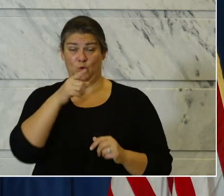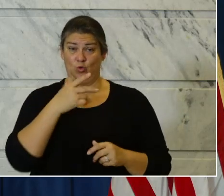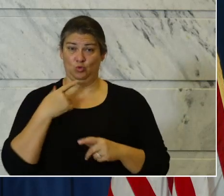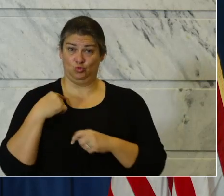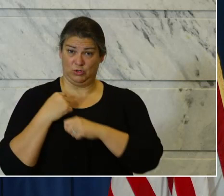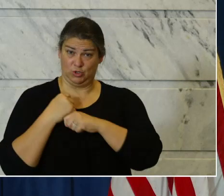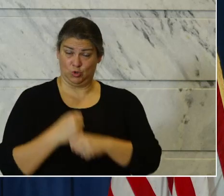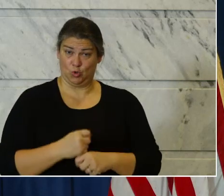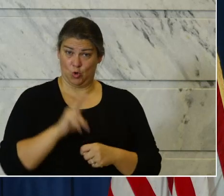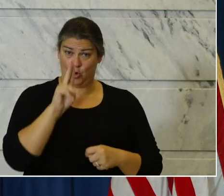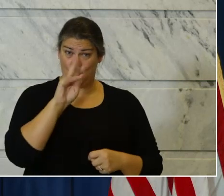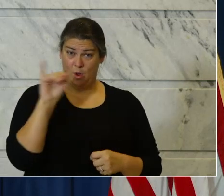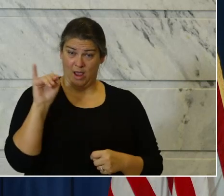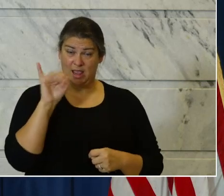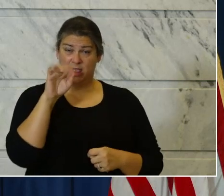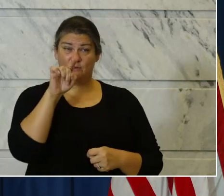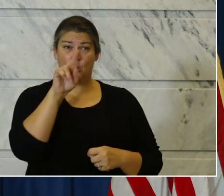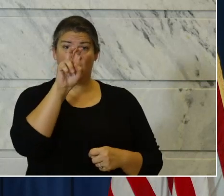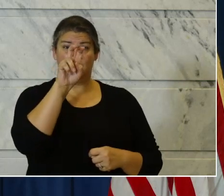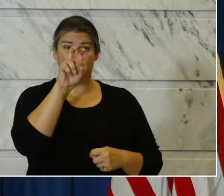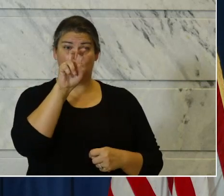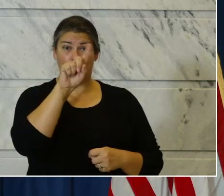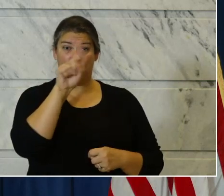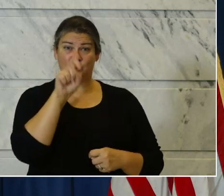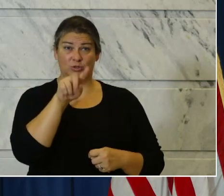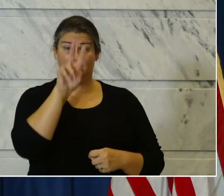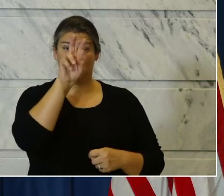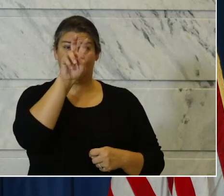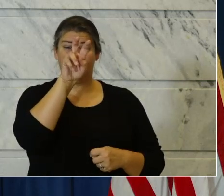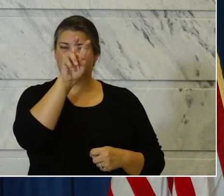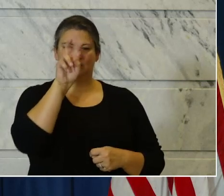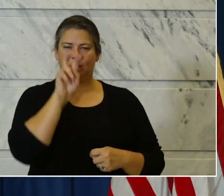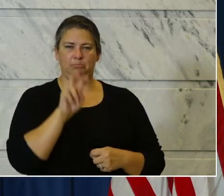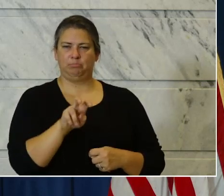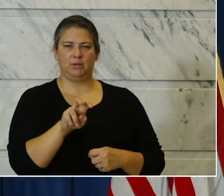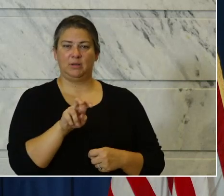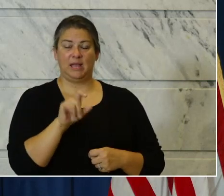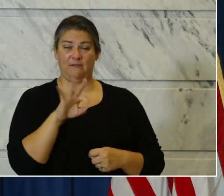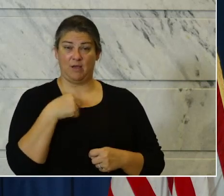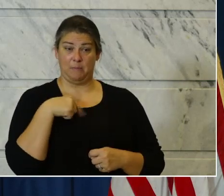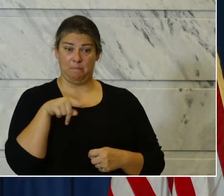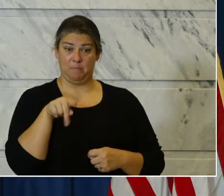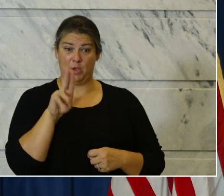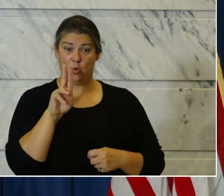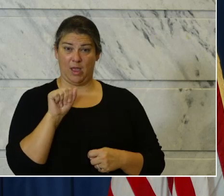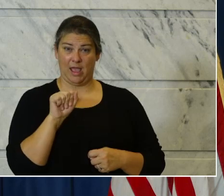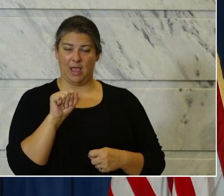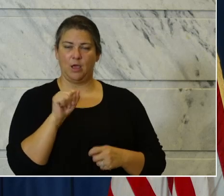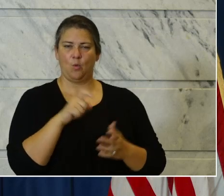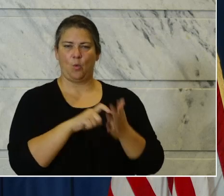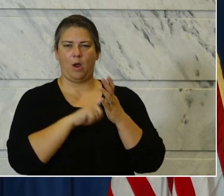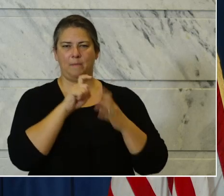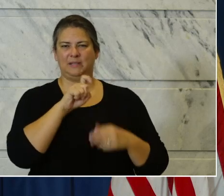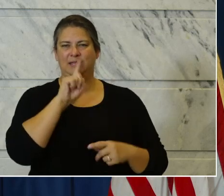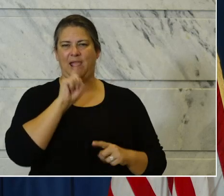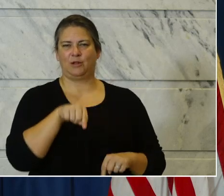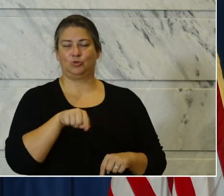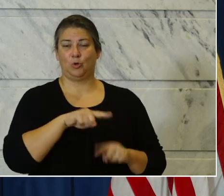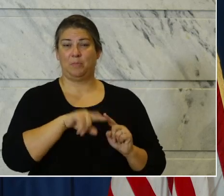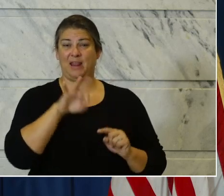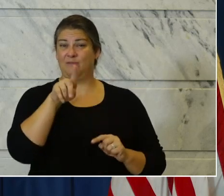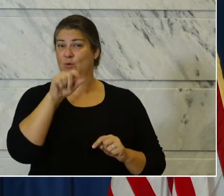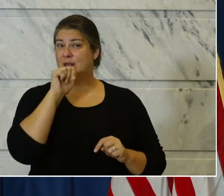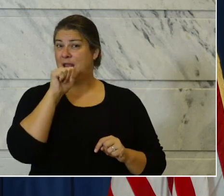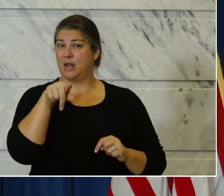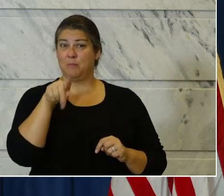you skipped that question, it wouldn't have stopped your payments. If you were a PUA claimant, it was required. So for